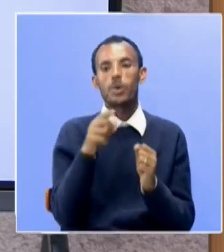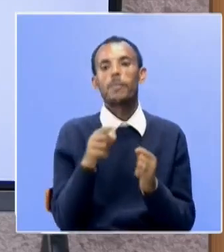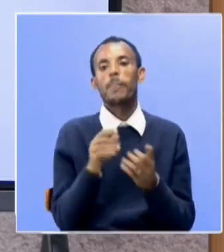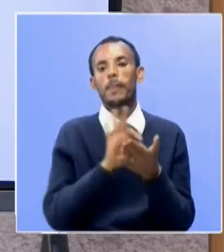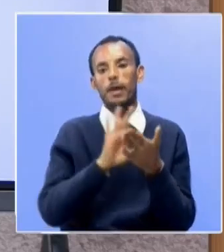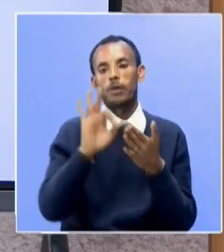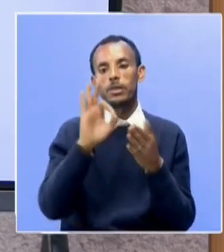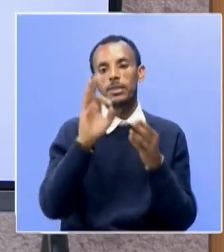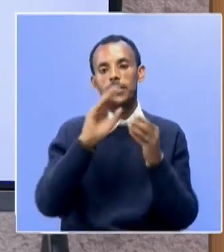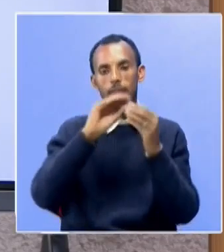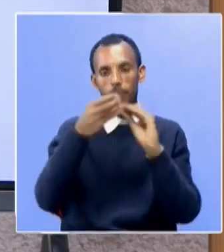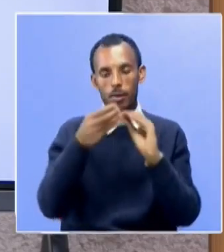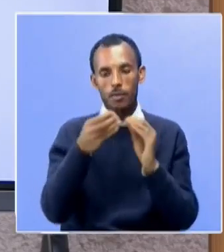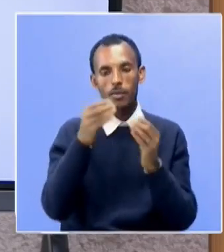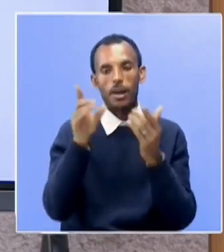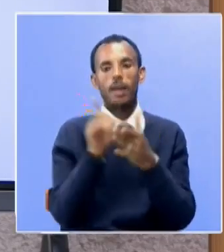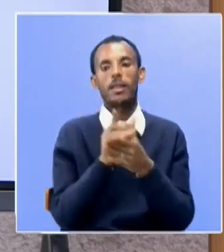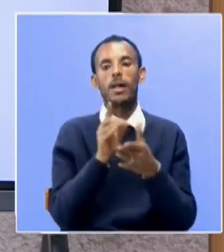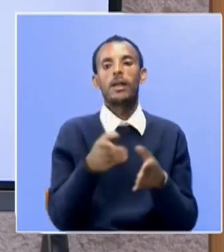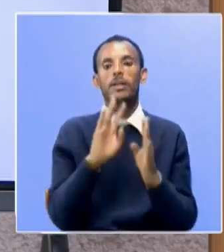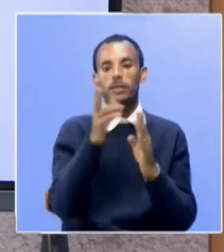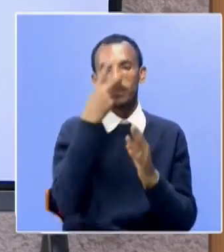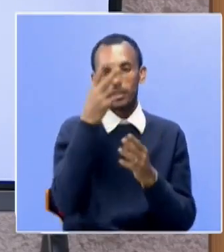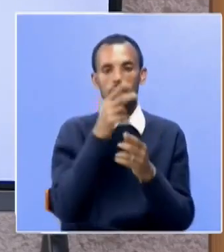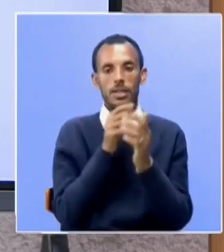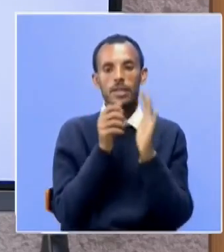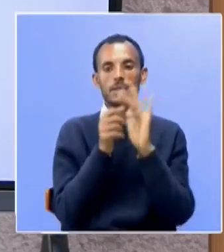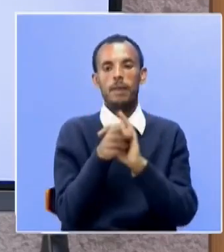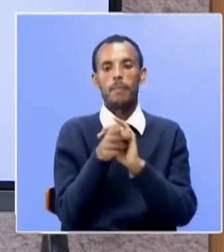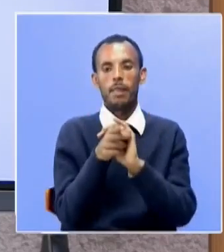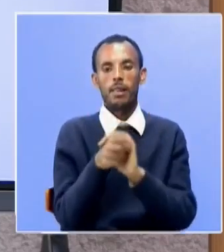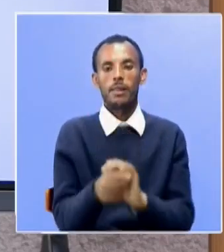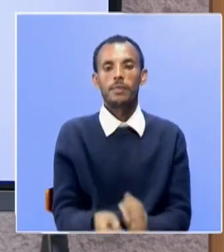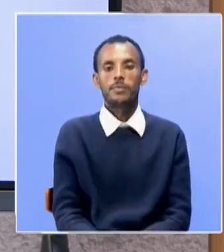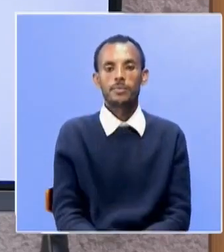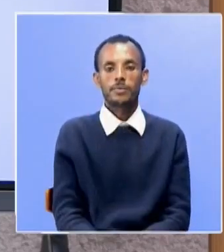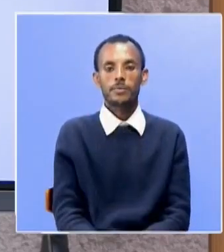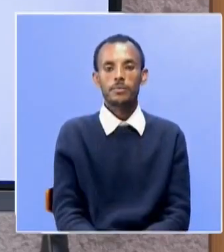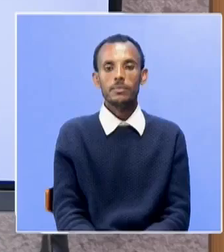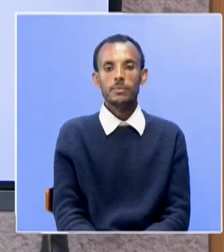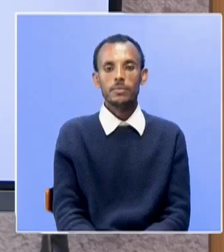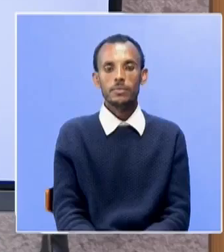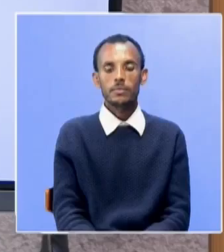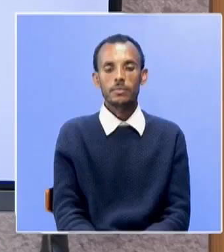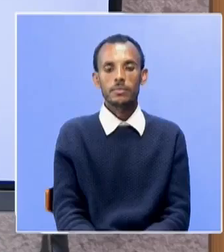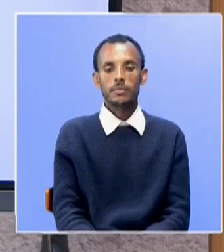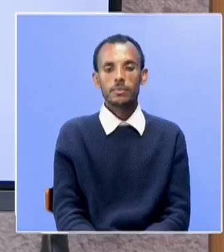Now let's see example for this one. Example.